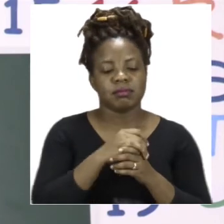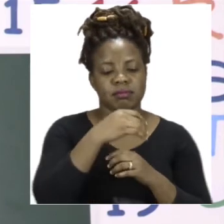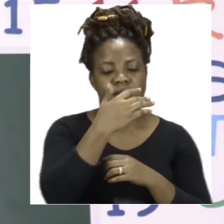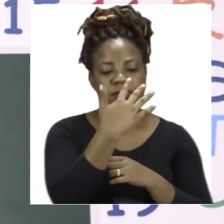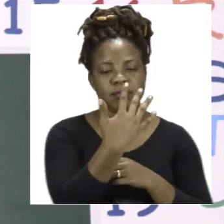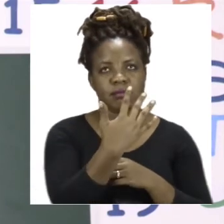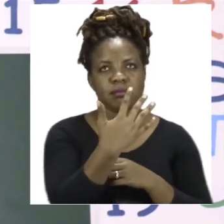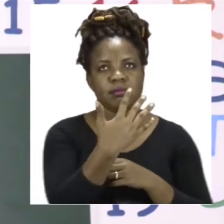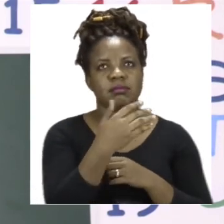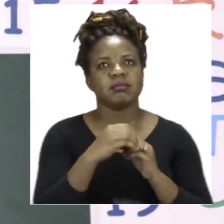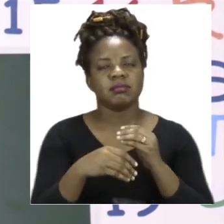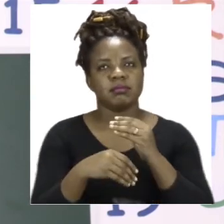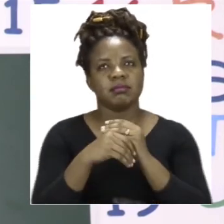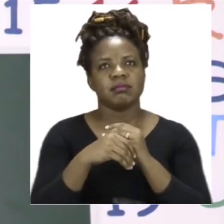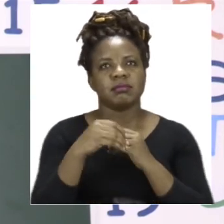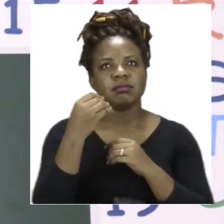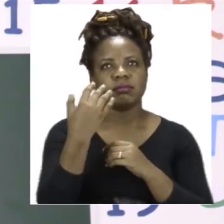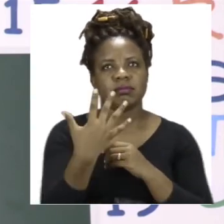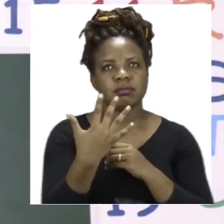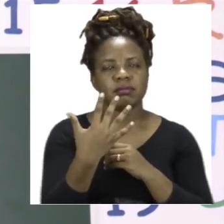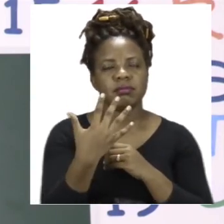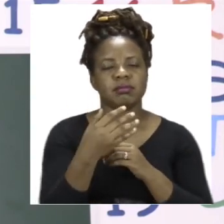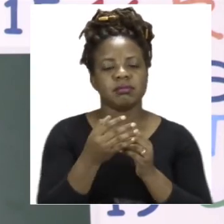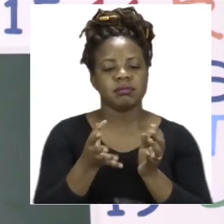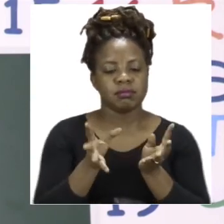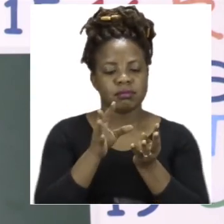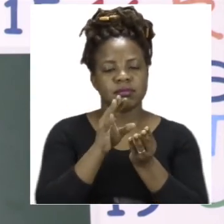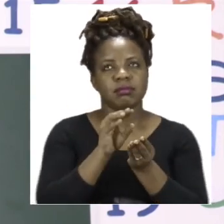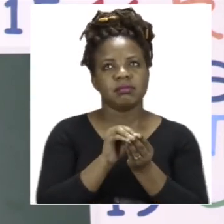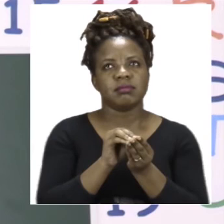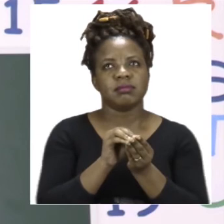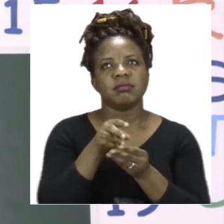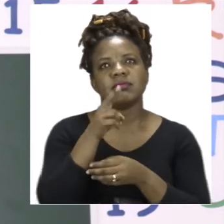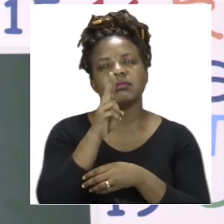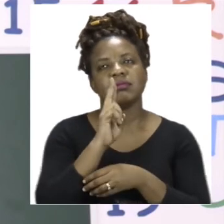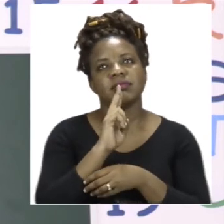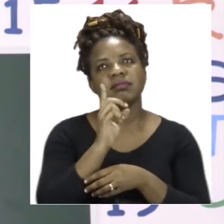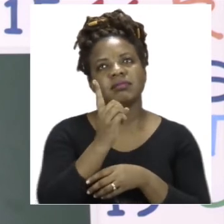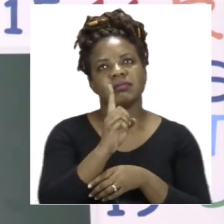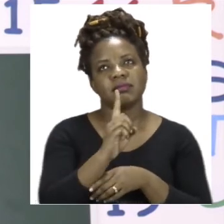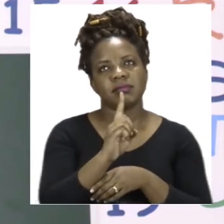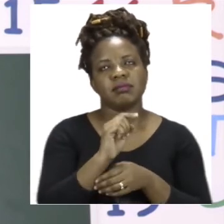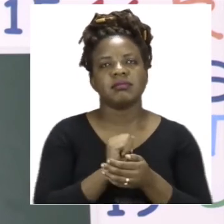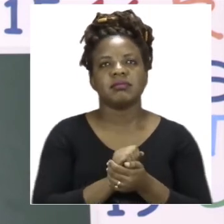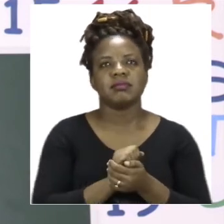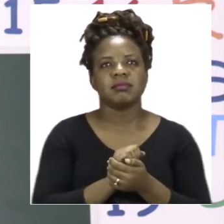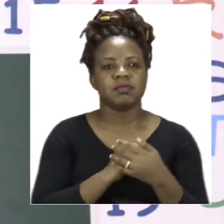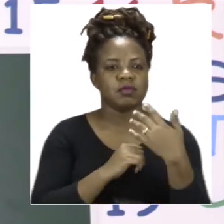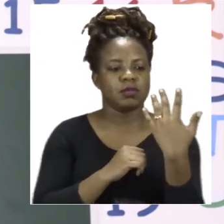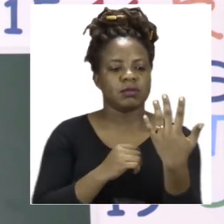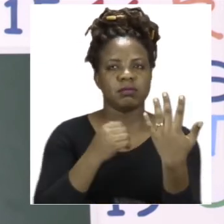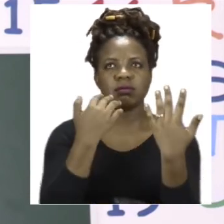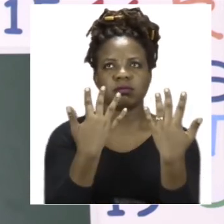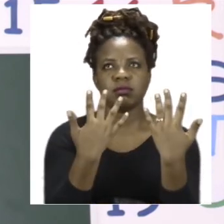5 + 5. Now, if I put up my 5 fingers with my other 5 fingers, I